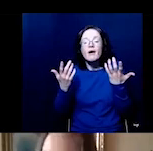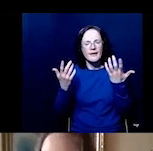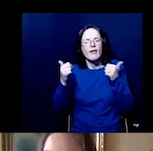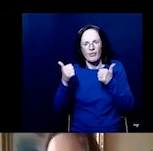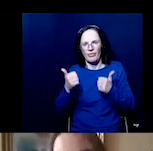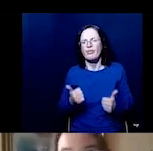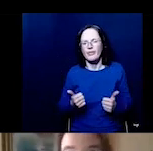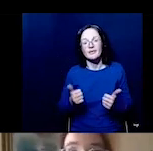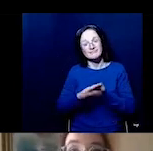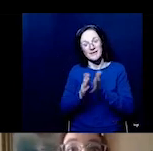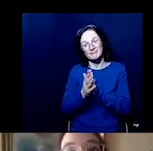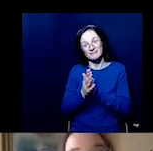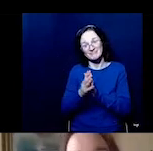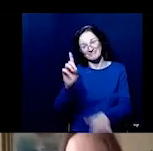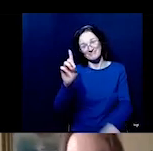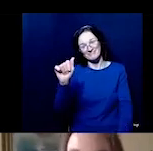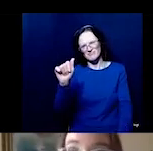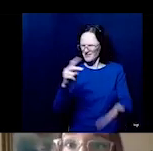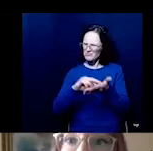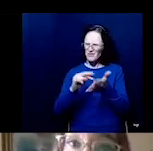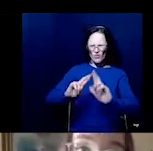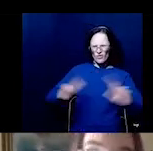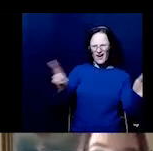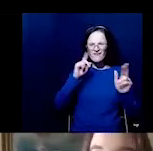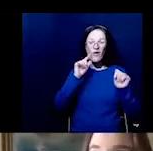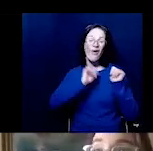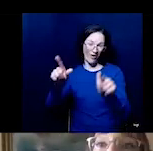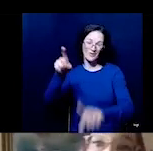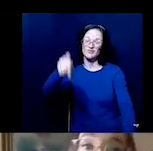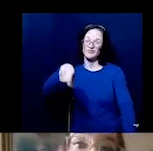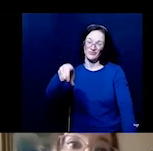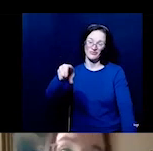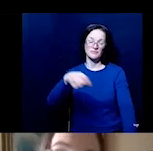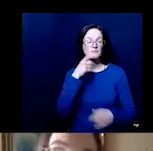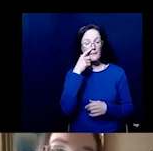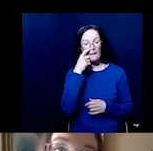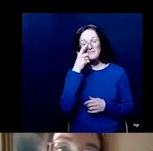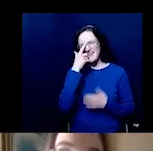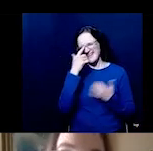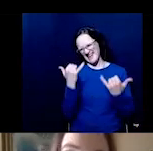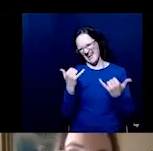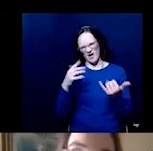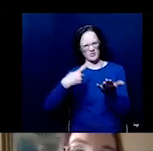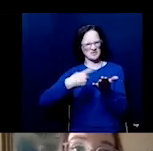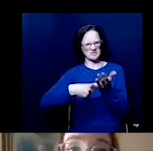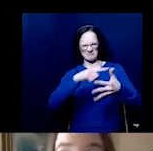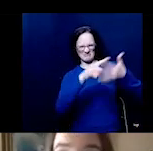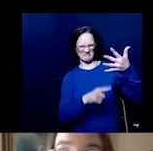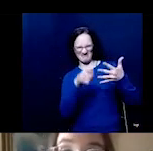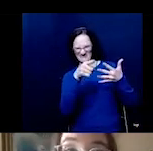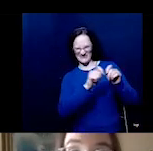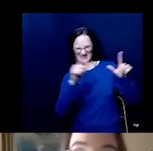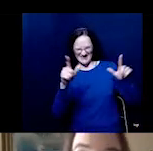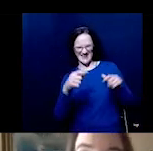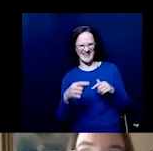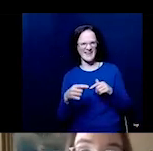Okay, so now we're going to talk about the obstacles that students with disabilities face. We're going to talk about assumptions, isolation, absences